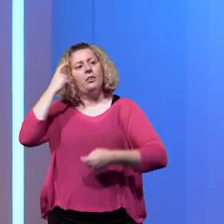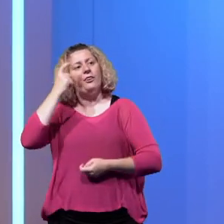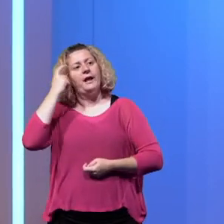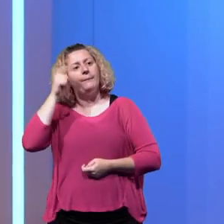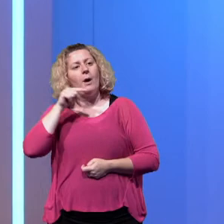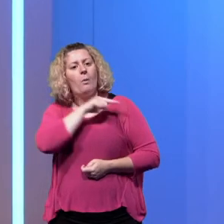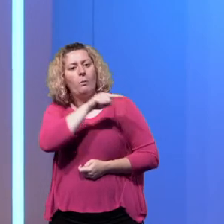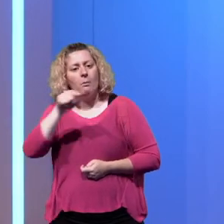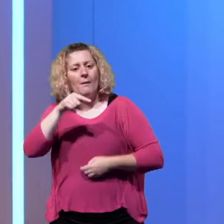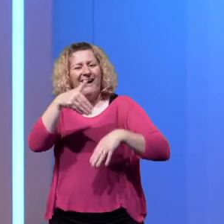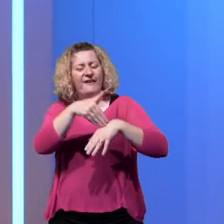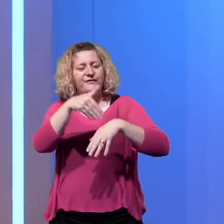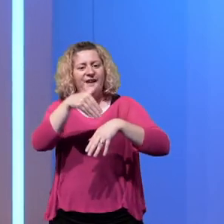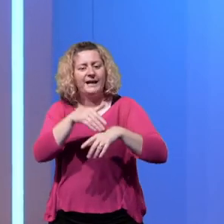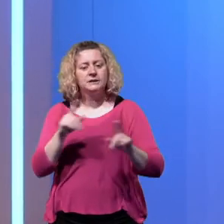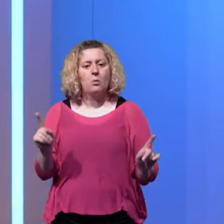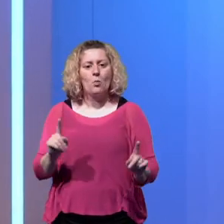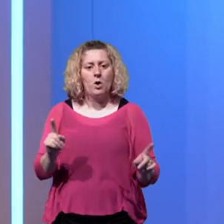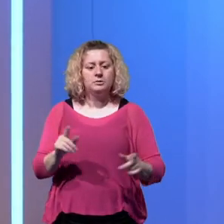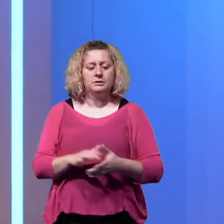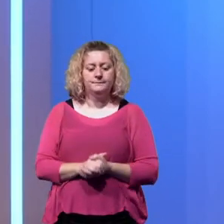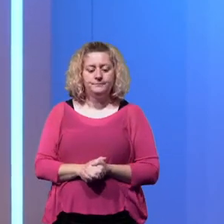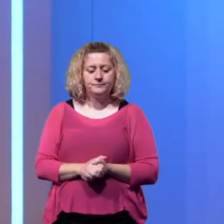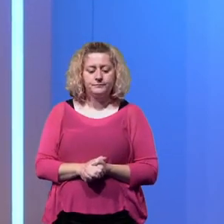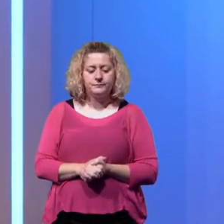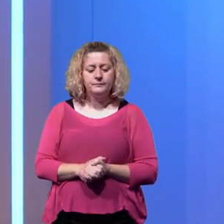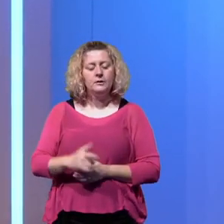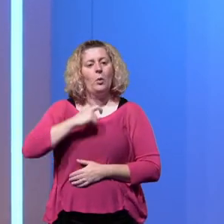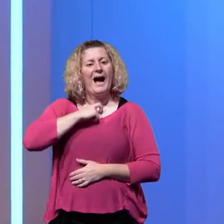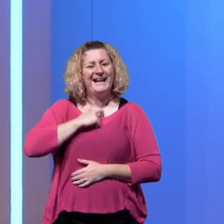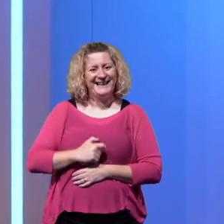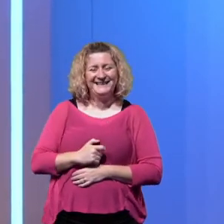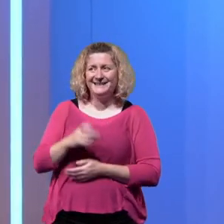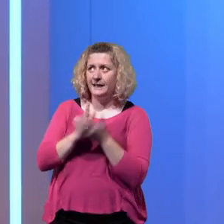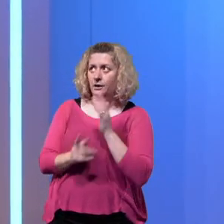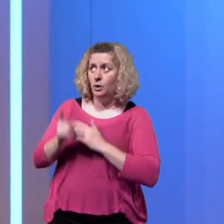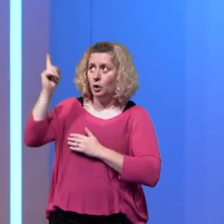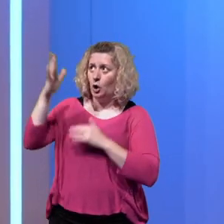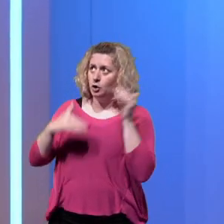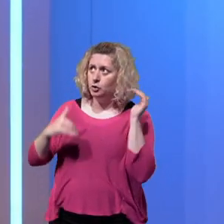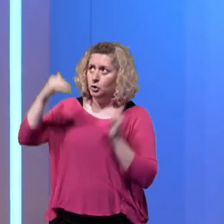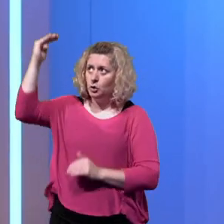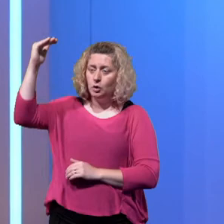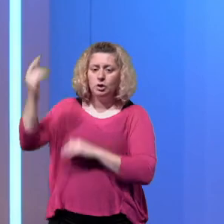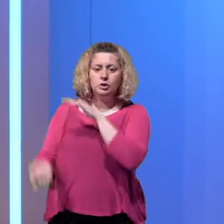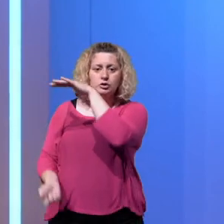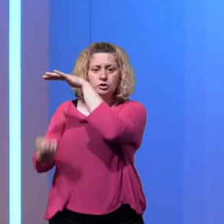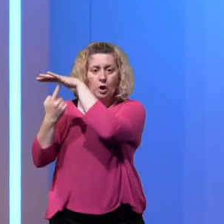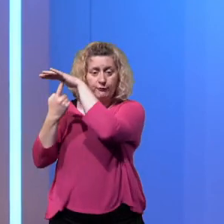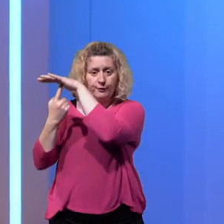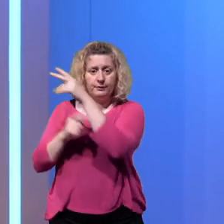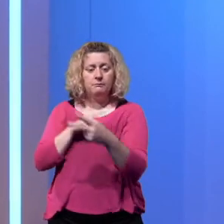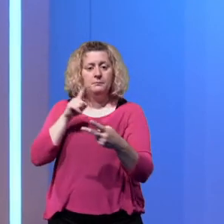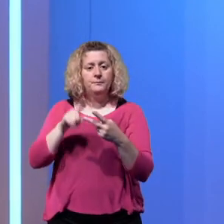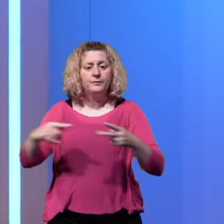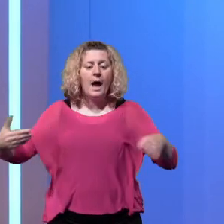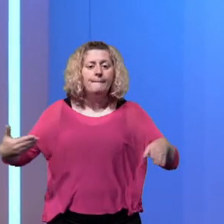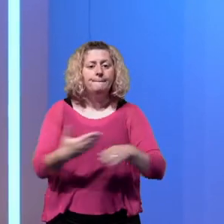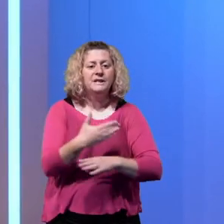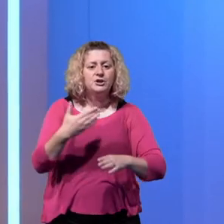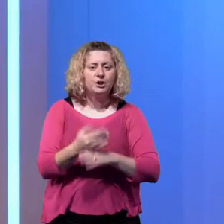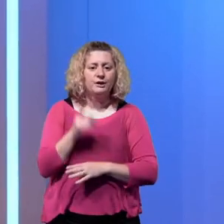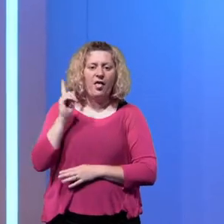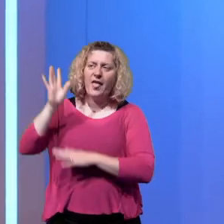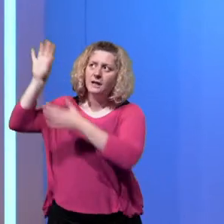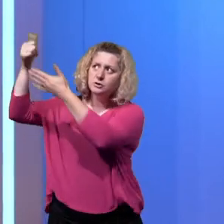one of those three? Sovereignty, that's identity. Mission, that's grace. And perseverance,